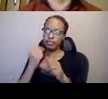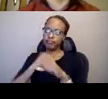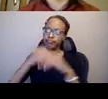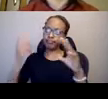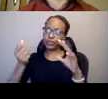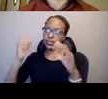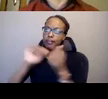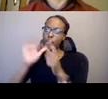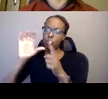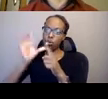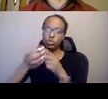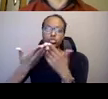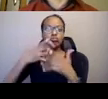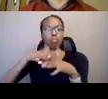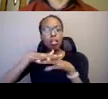please.